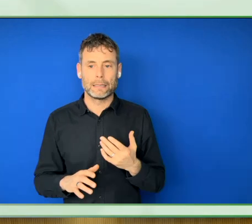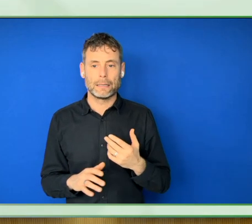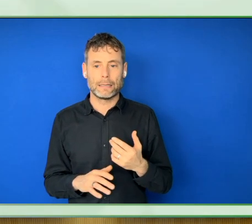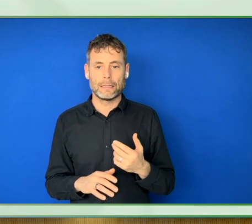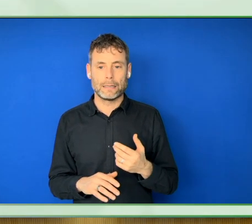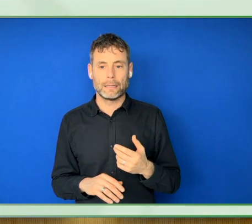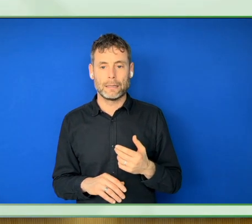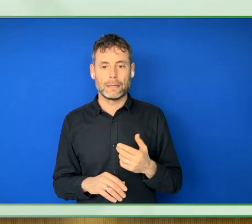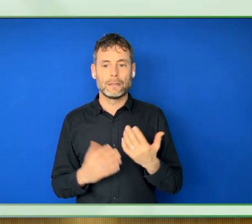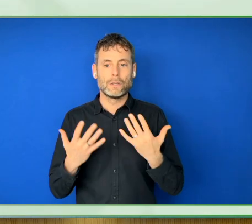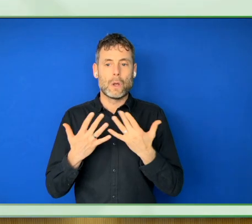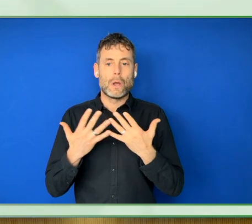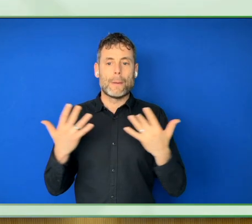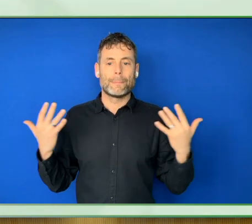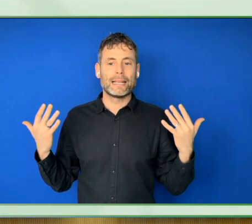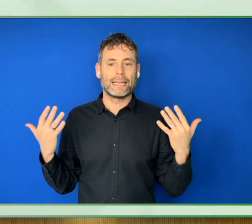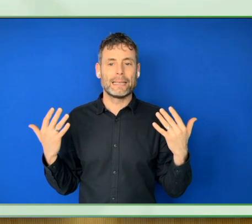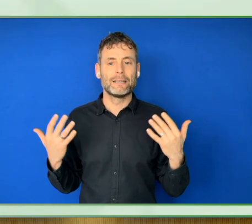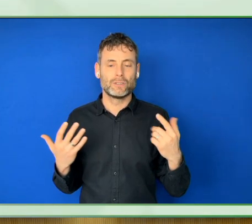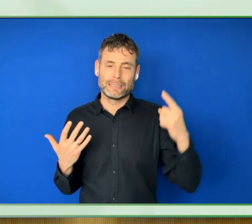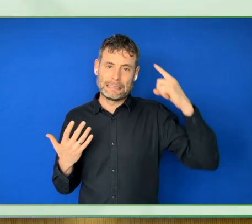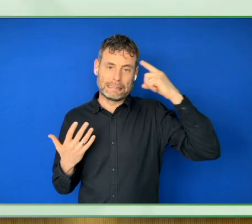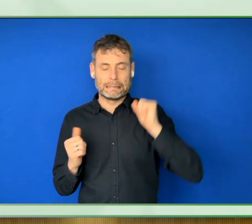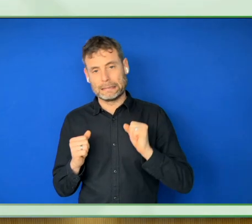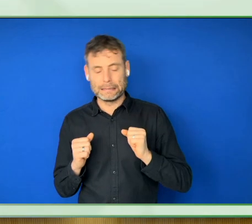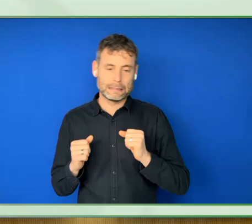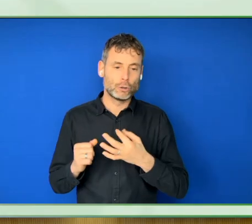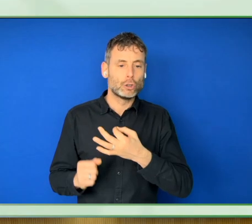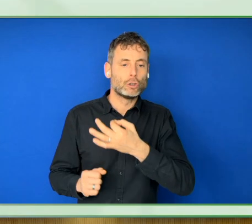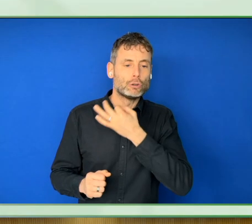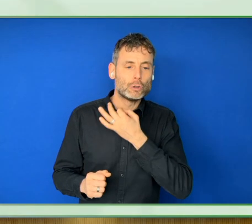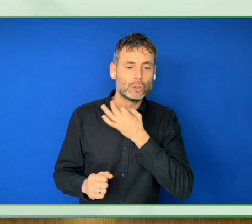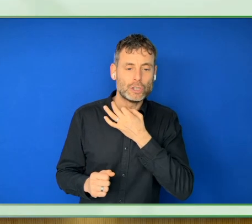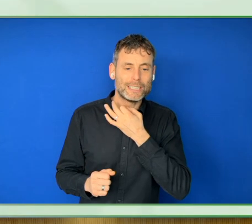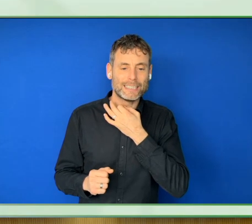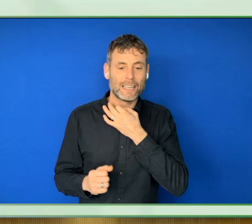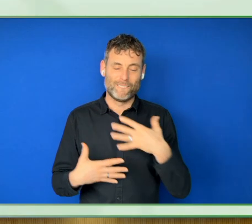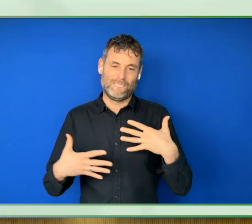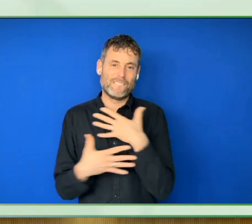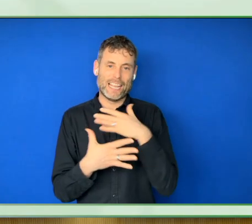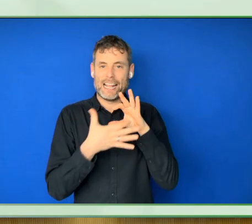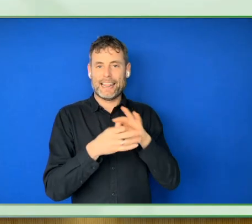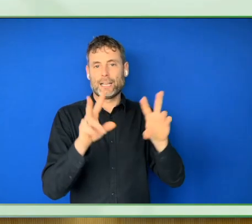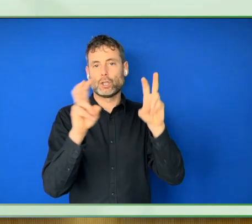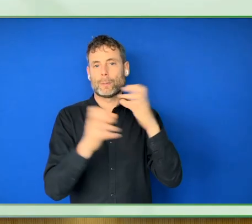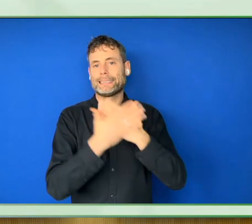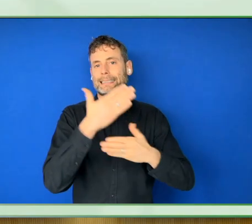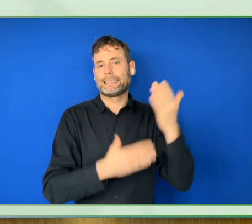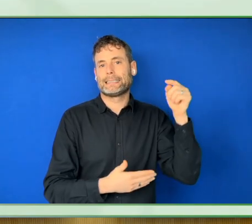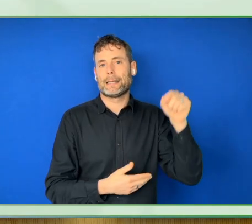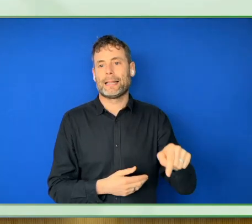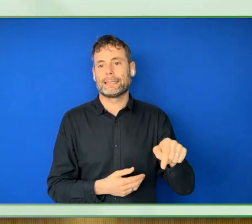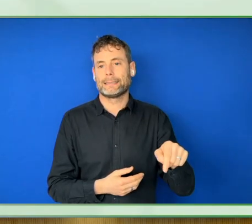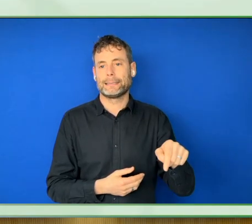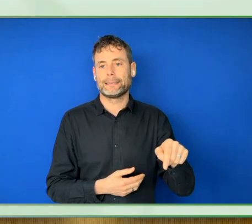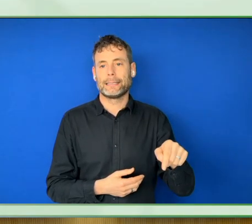and be offended or offend someone else out of fear. I think, and then that combined with